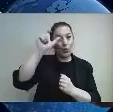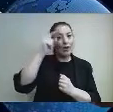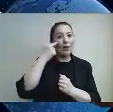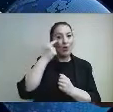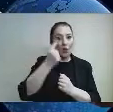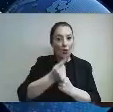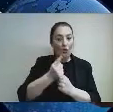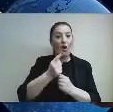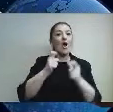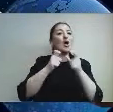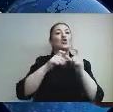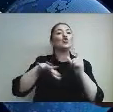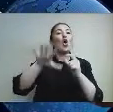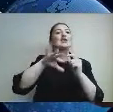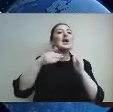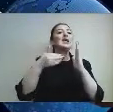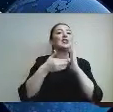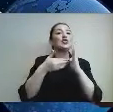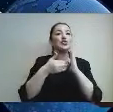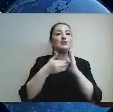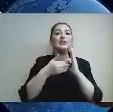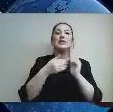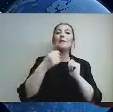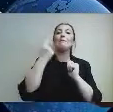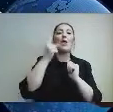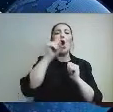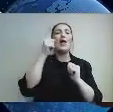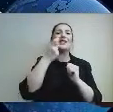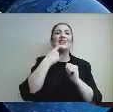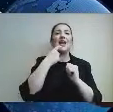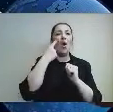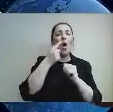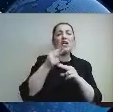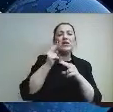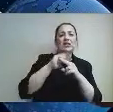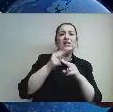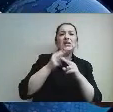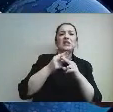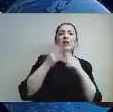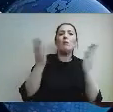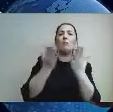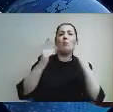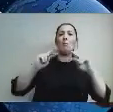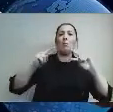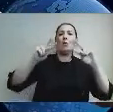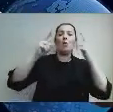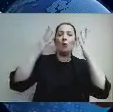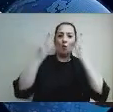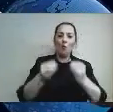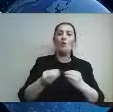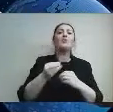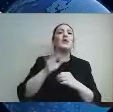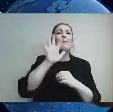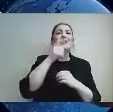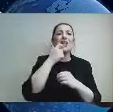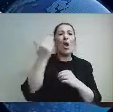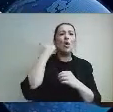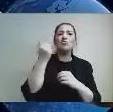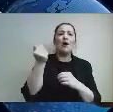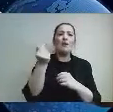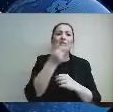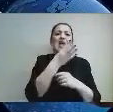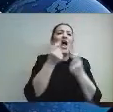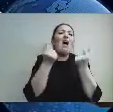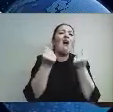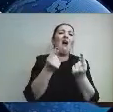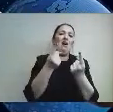decade. I mean, the number, there was just a handful of social entrepreneurships in the before 5 years